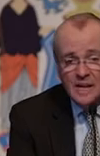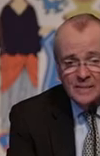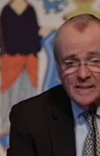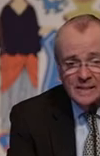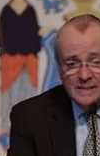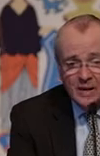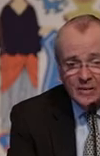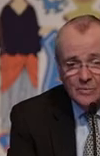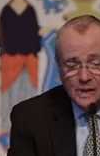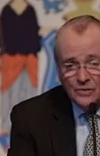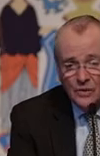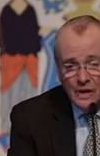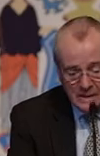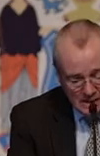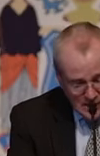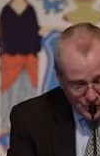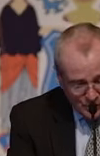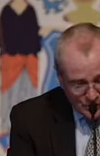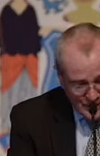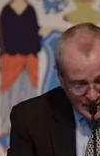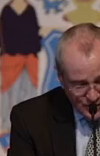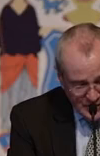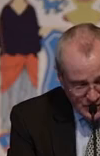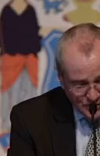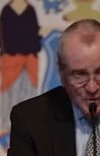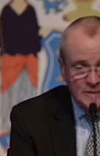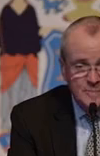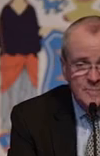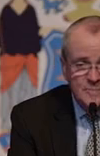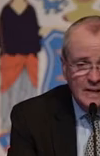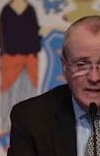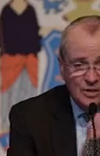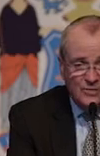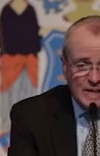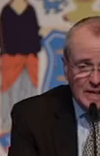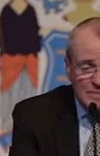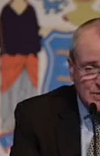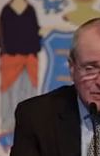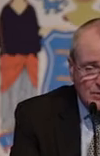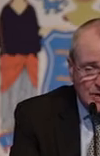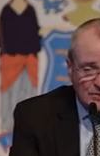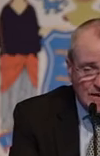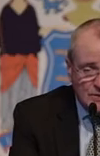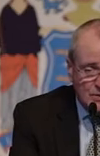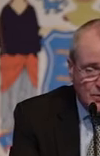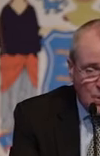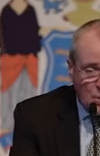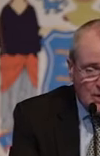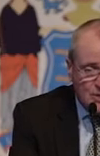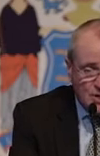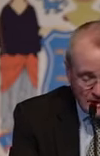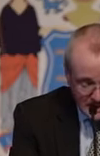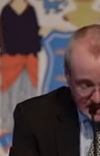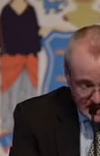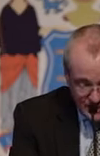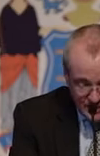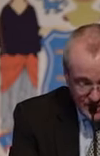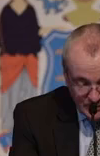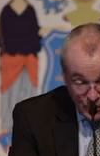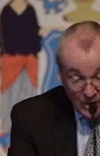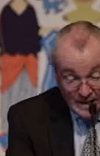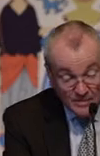extended family. And Carole, bless her heart, was 73 years old. Don't forget I mentioned her son Stephen, who's in the white shirt